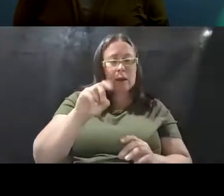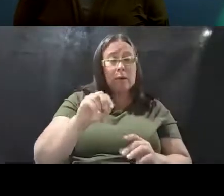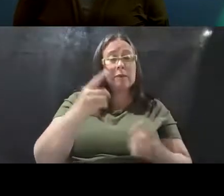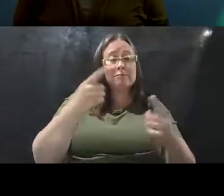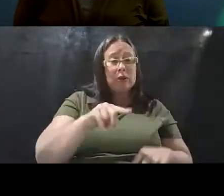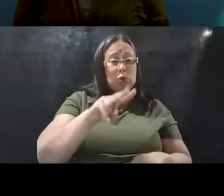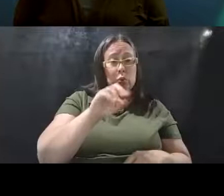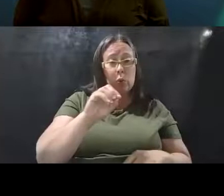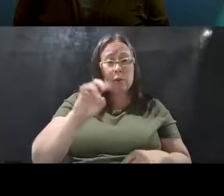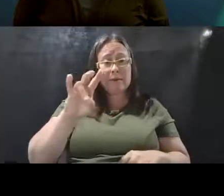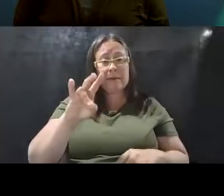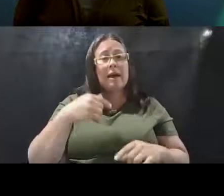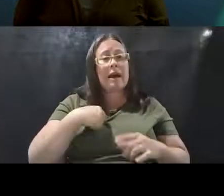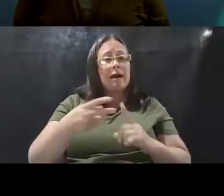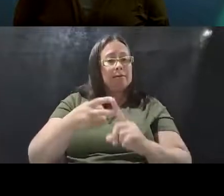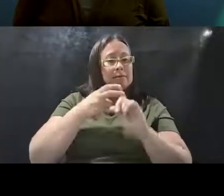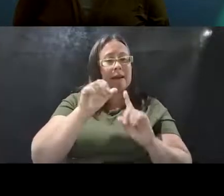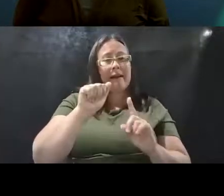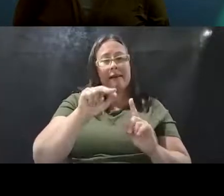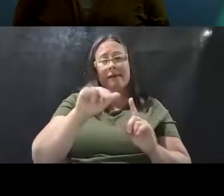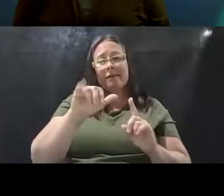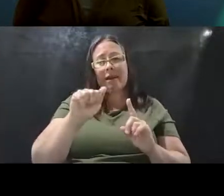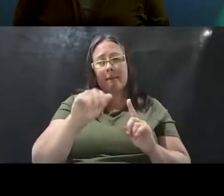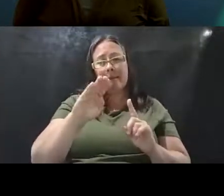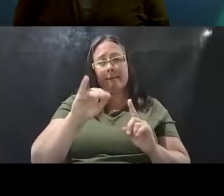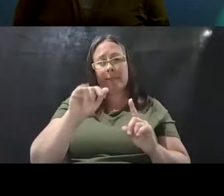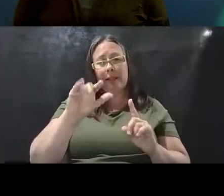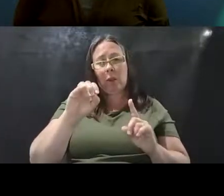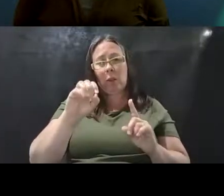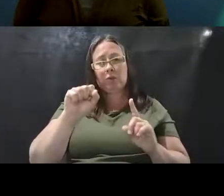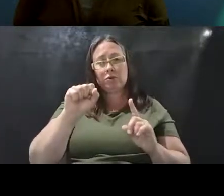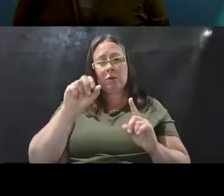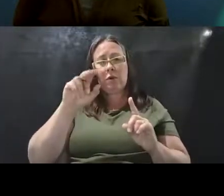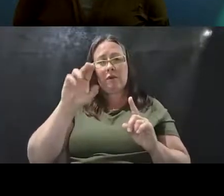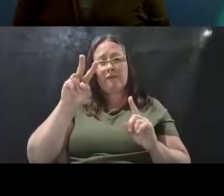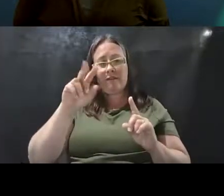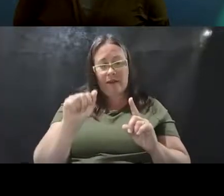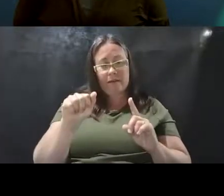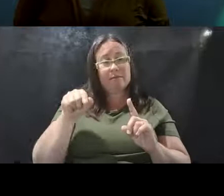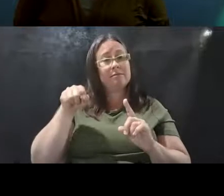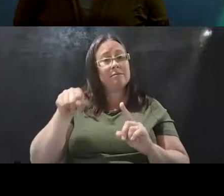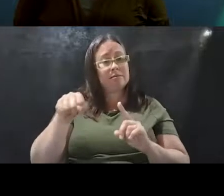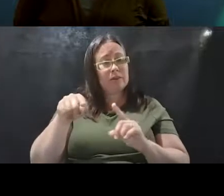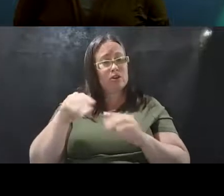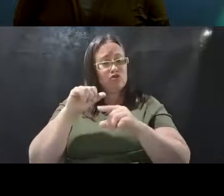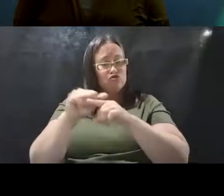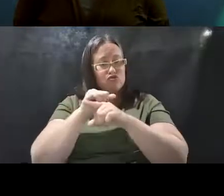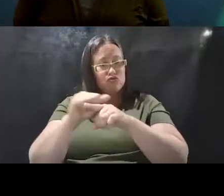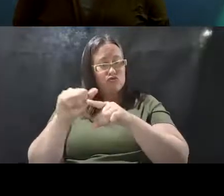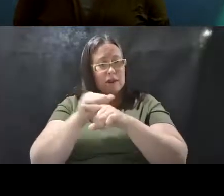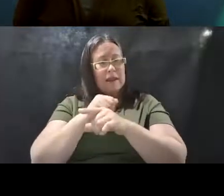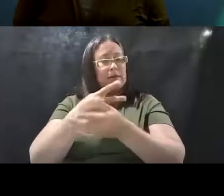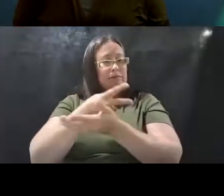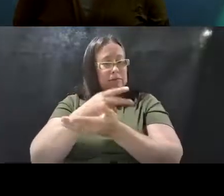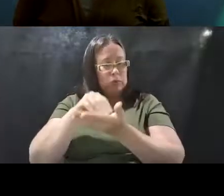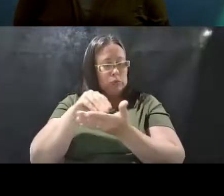was recruiting Bella Silva. Anya was actually trained as a graduate student at the University of Colorado.